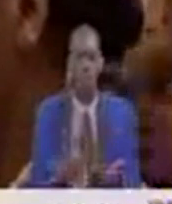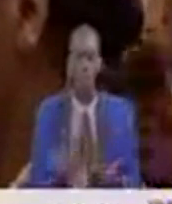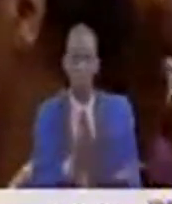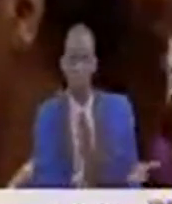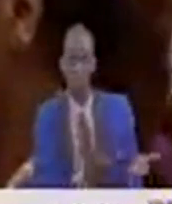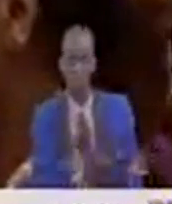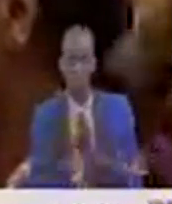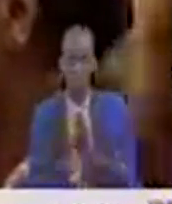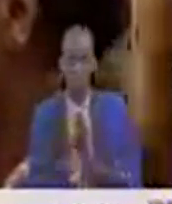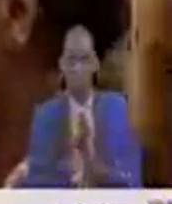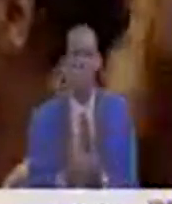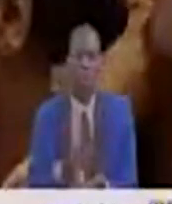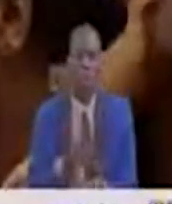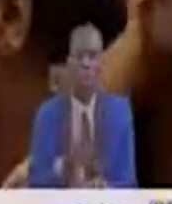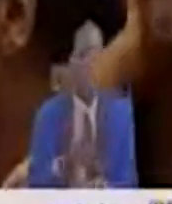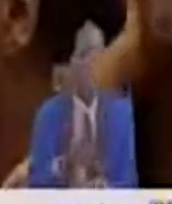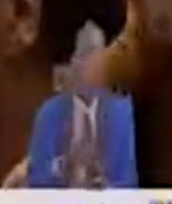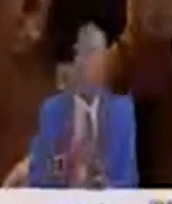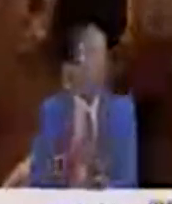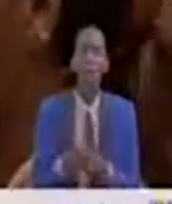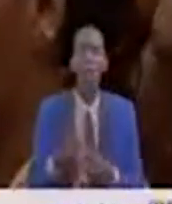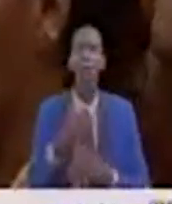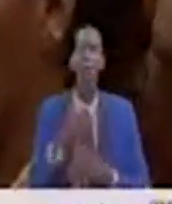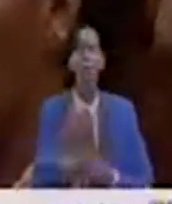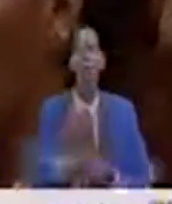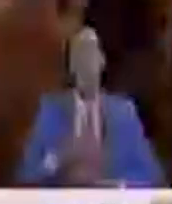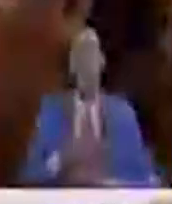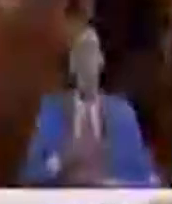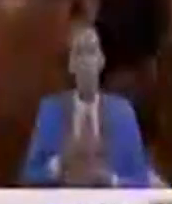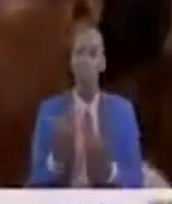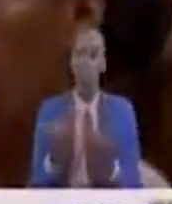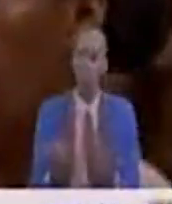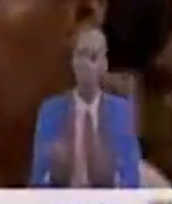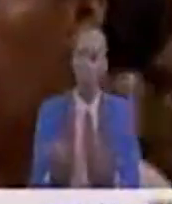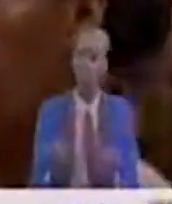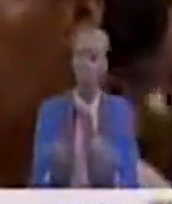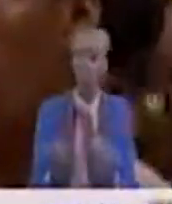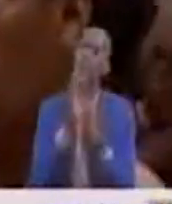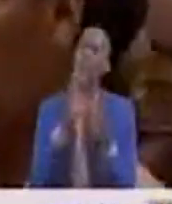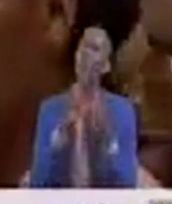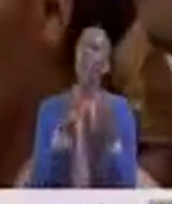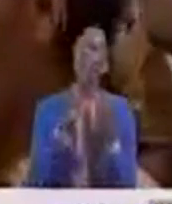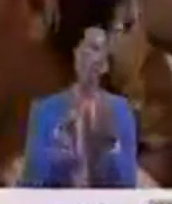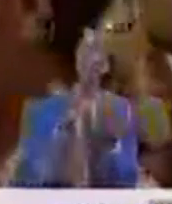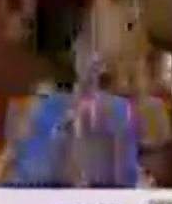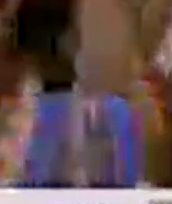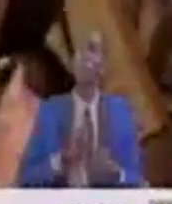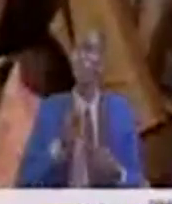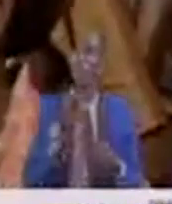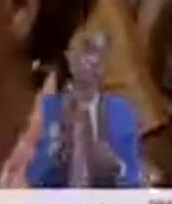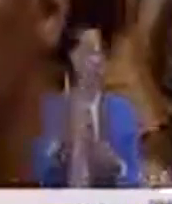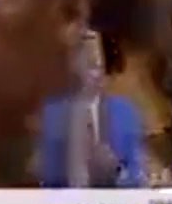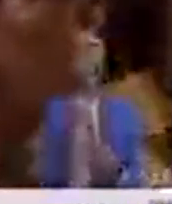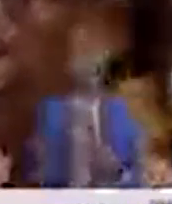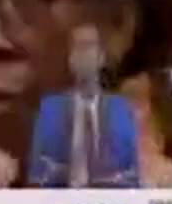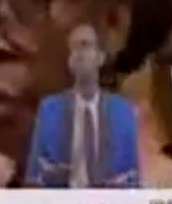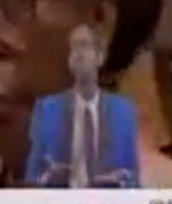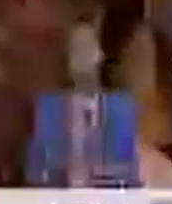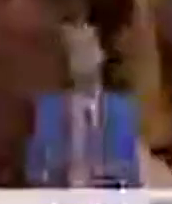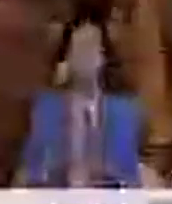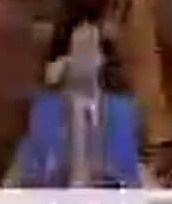pleasure. Call upon the Lord and say, Lord, here I am.